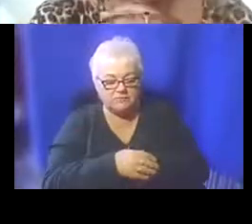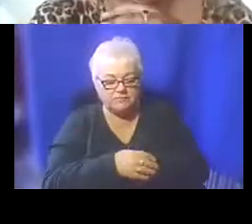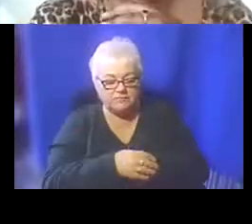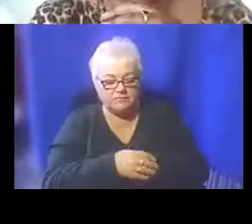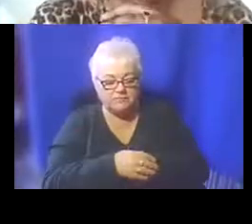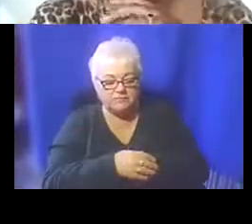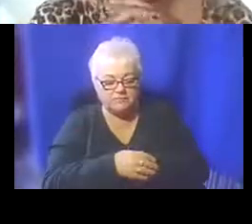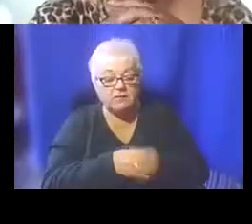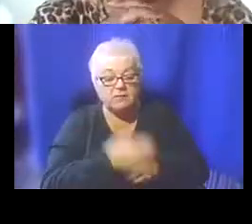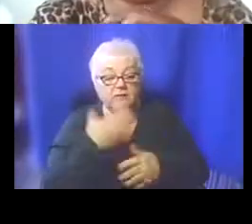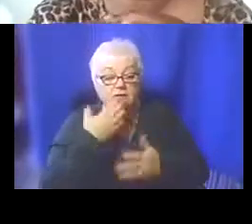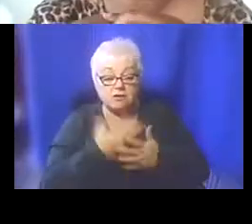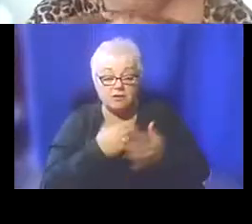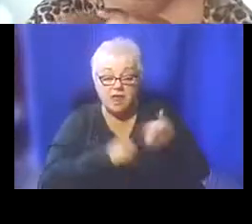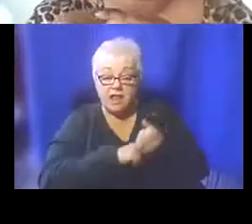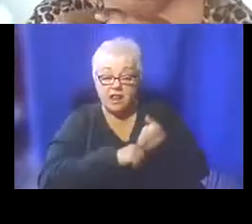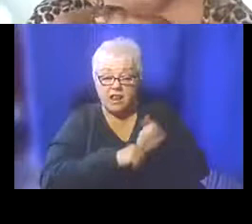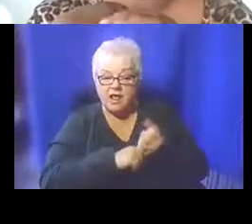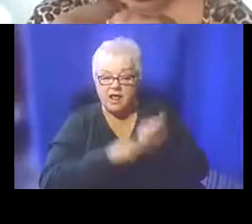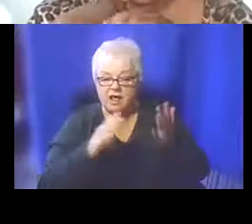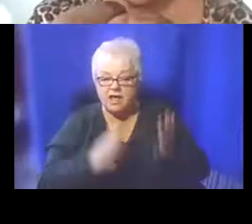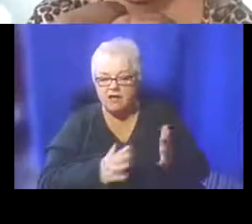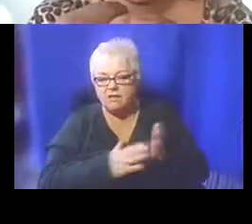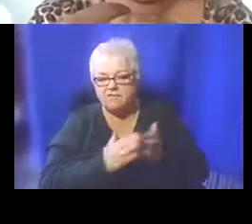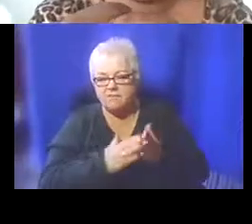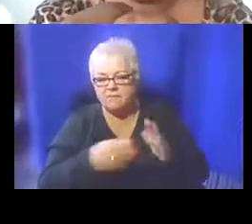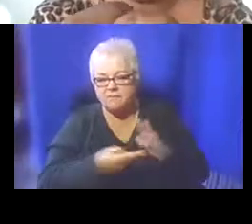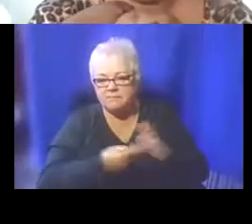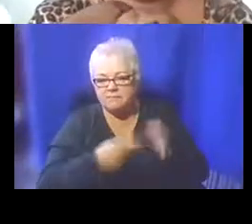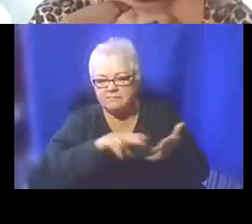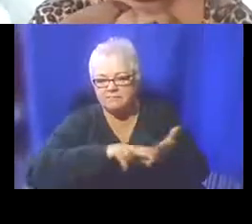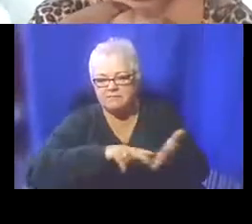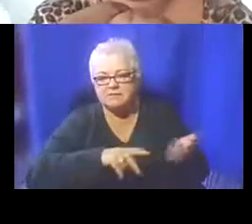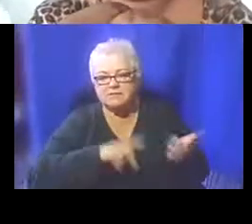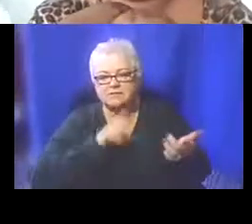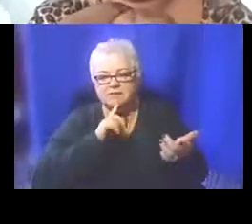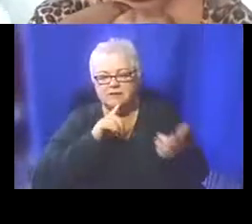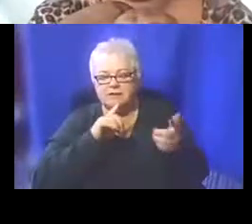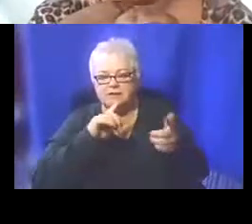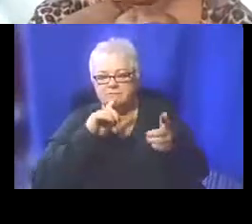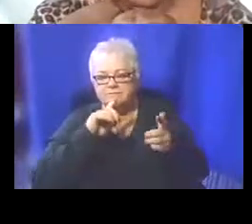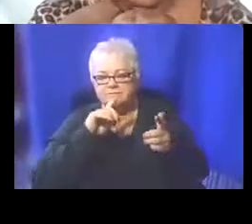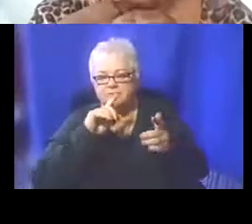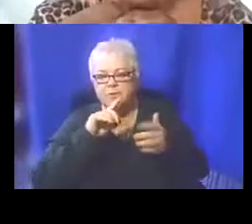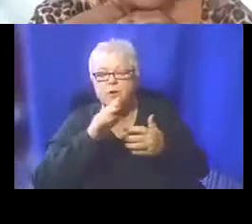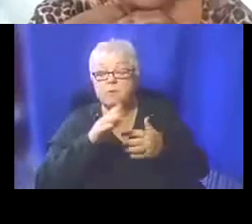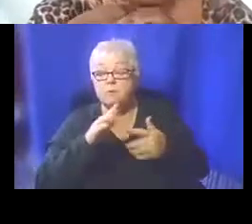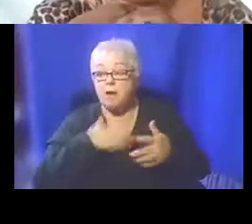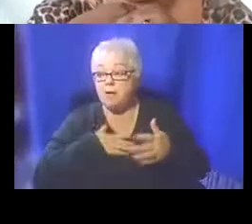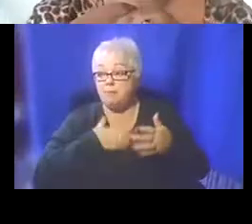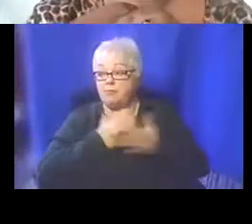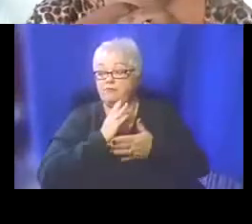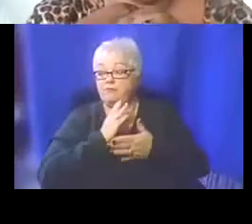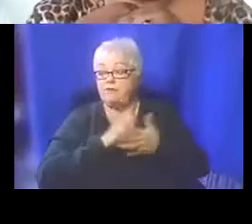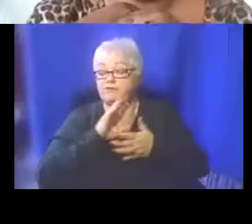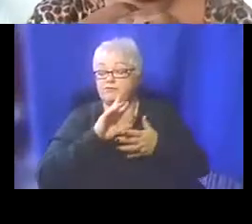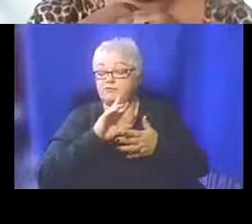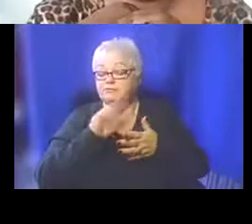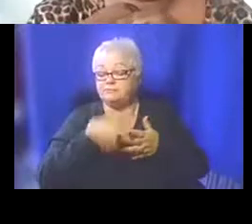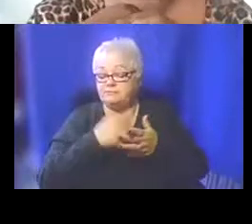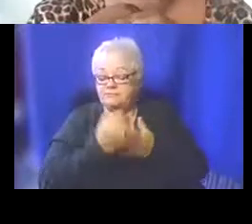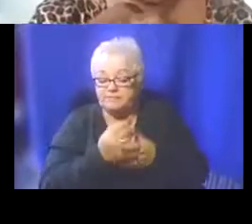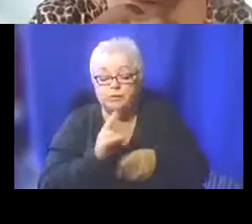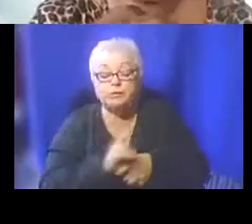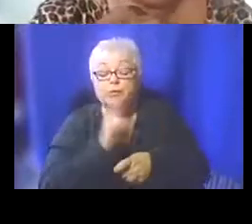Being a good ally means oftentimes actually leaning into whatever privilege you might have to then leverage that